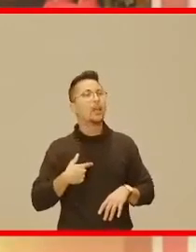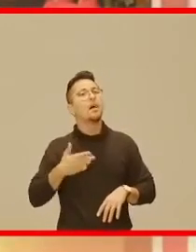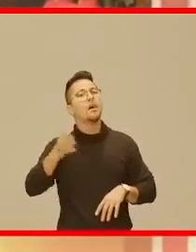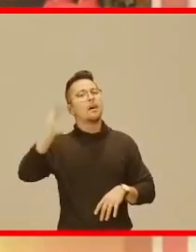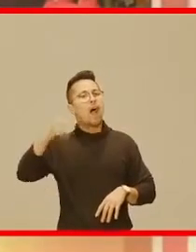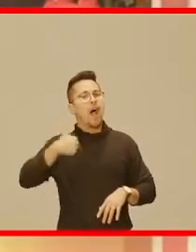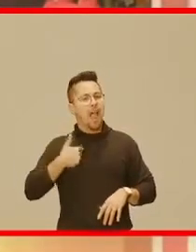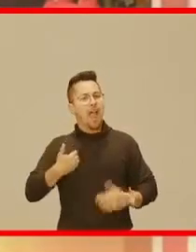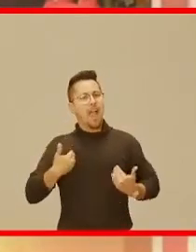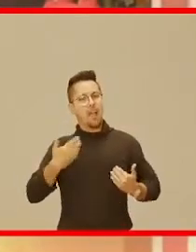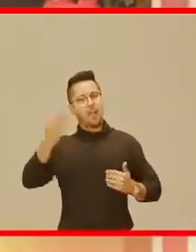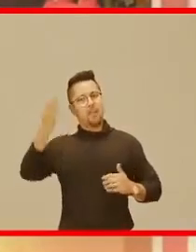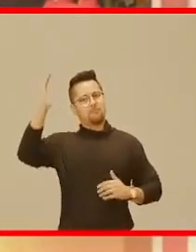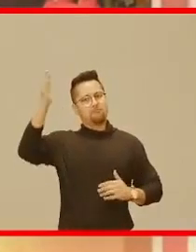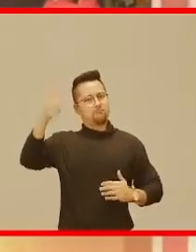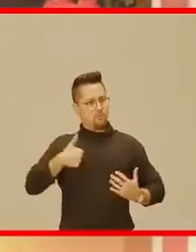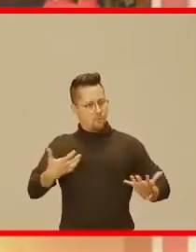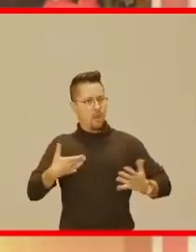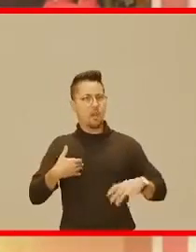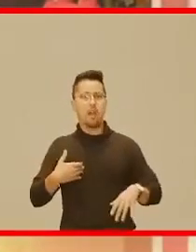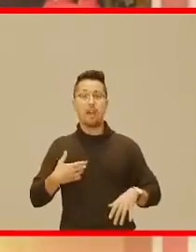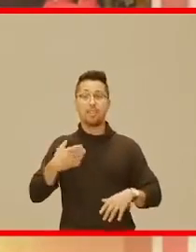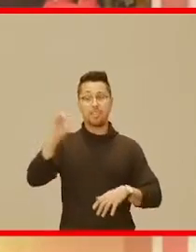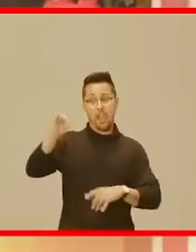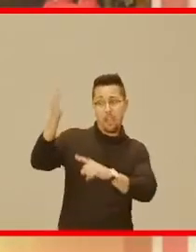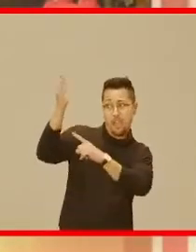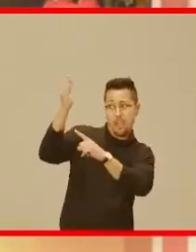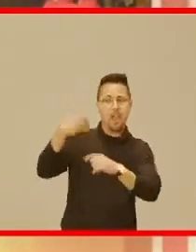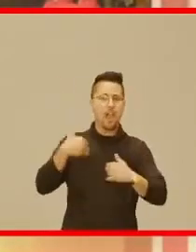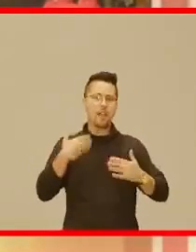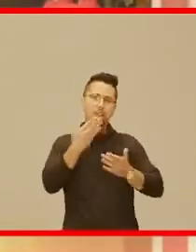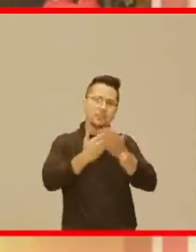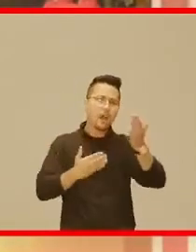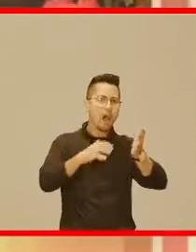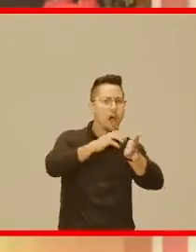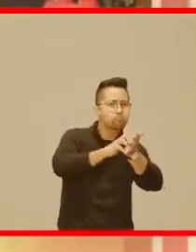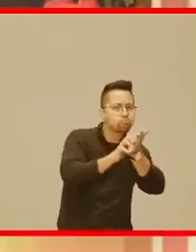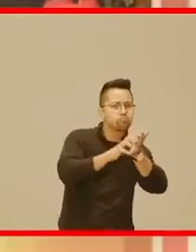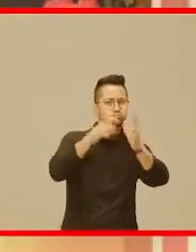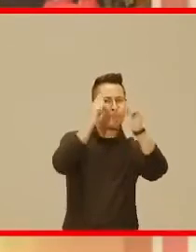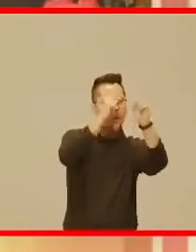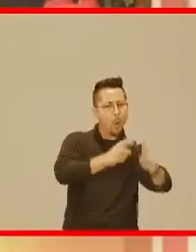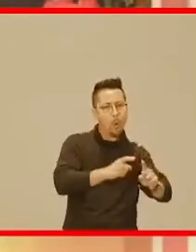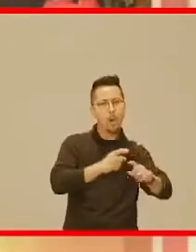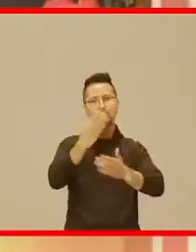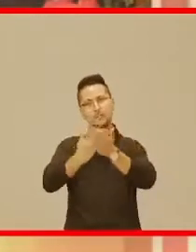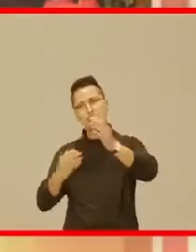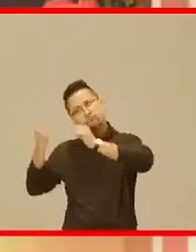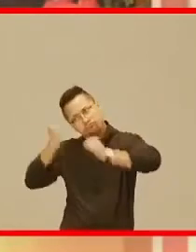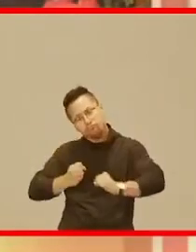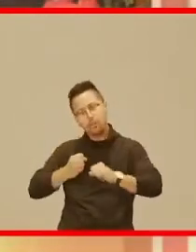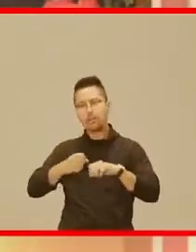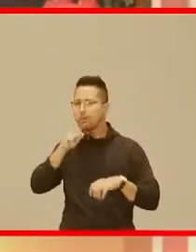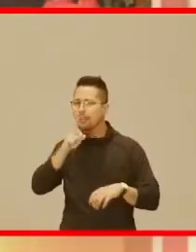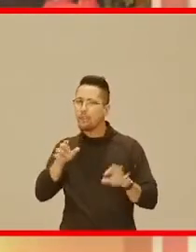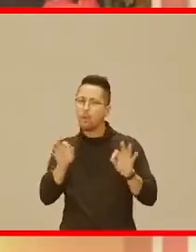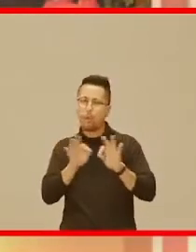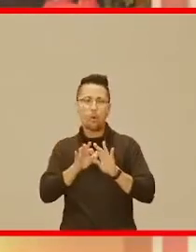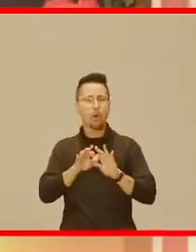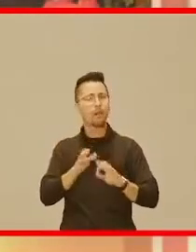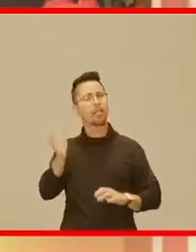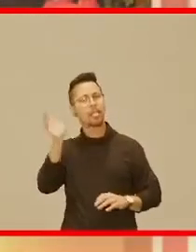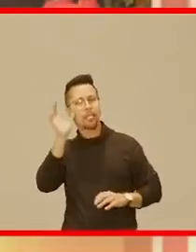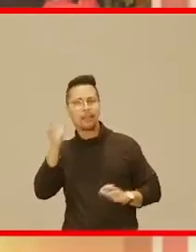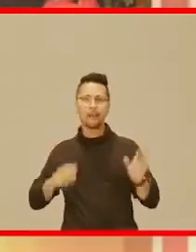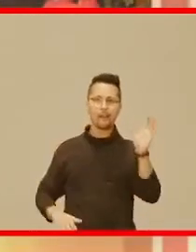and there's weaknesses in that argument. It's very helpful to just take the time investment to listen to both sides